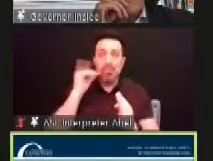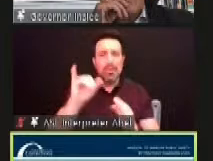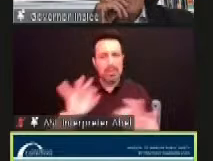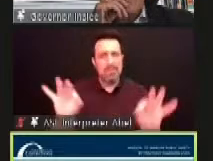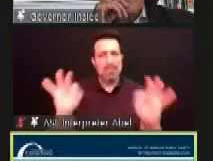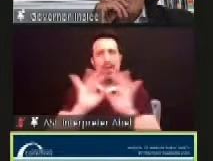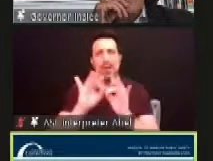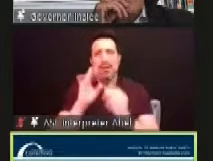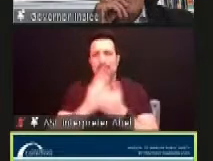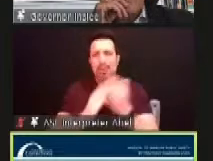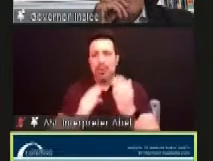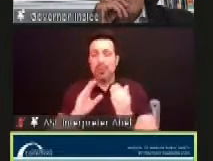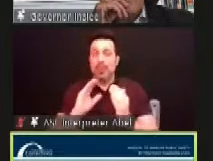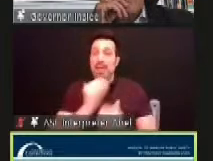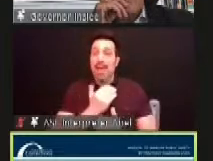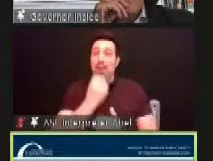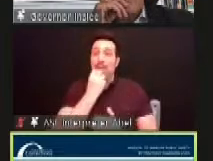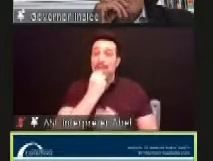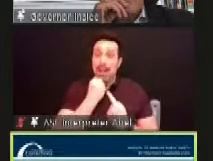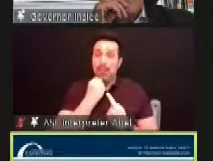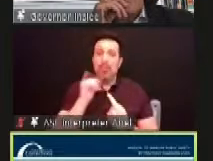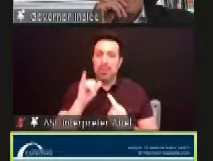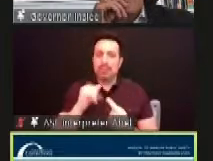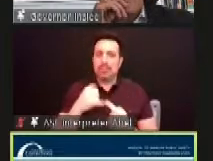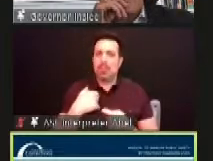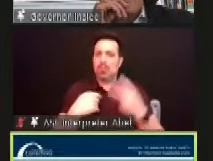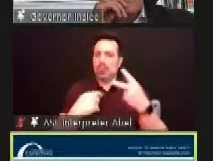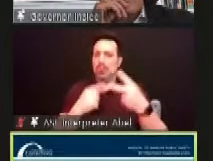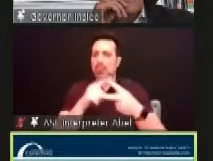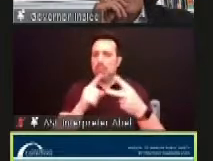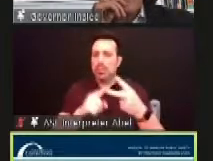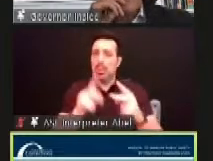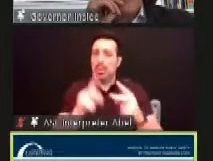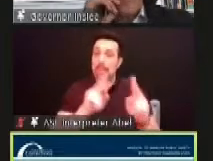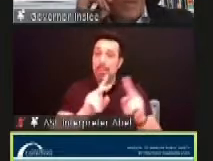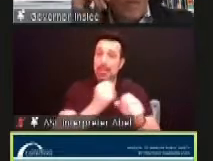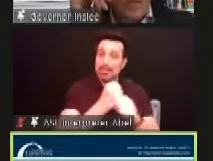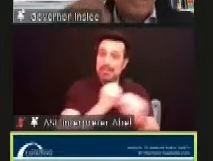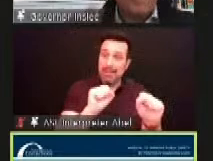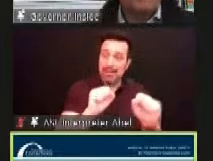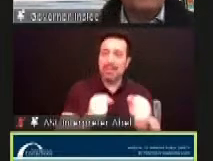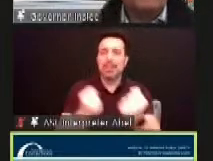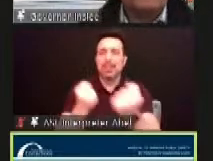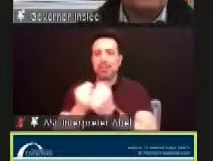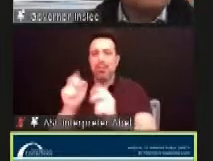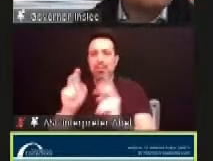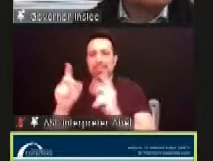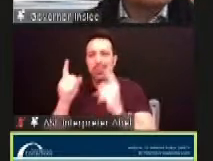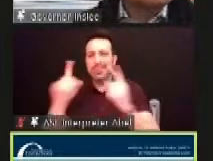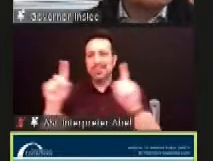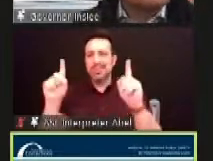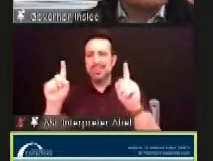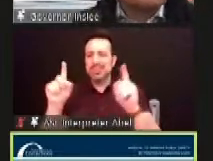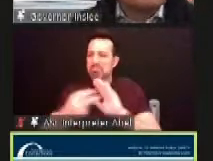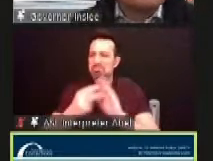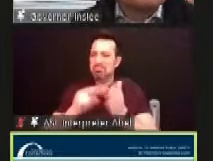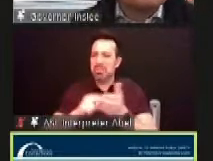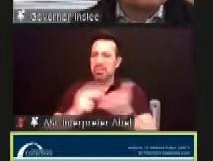In our values, I really want to point out 2 of our values: people's safety and supporting people's success. And what I mean by that is for an